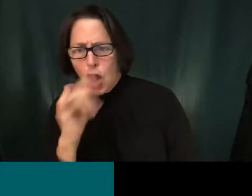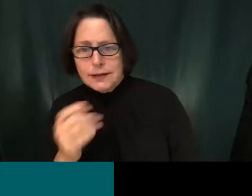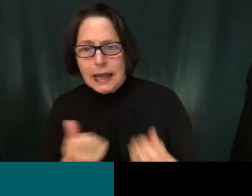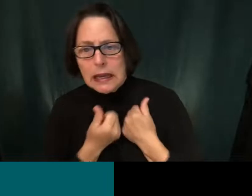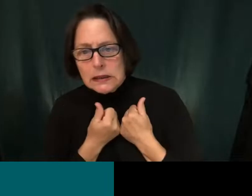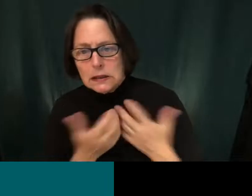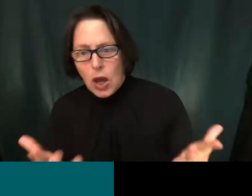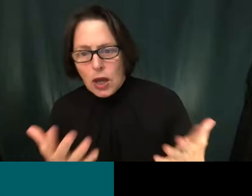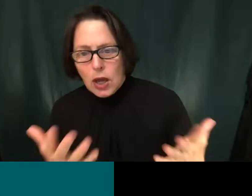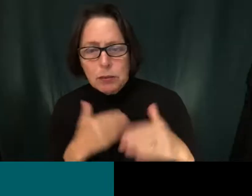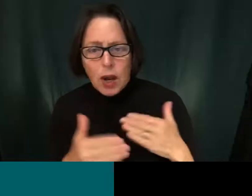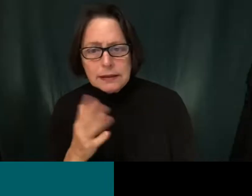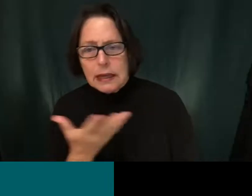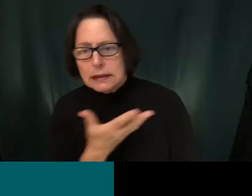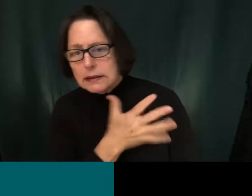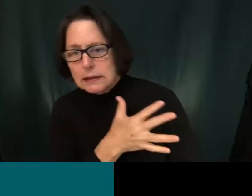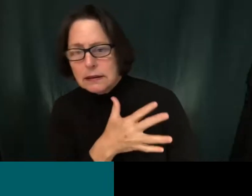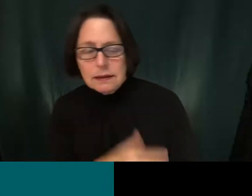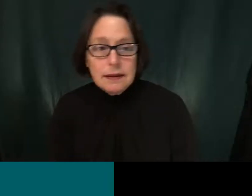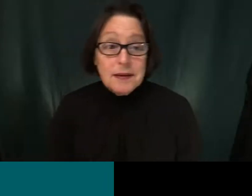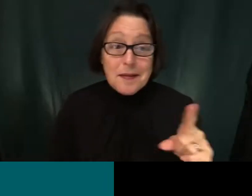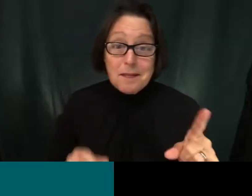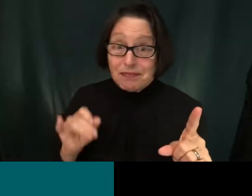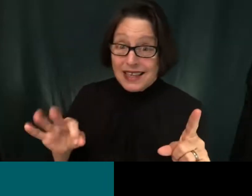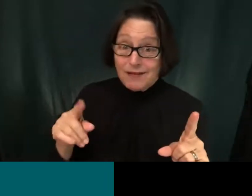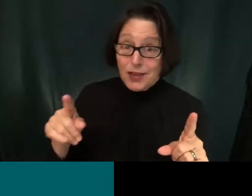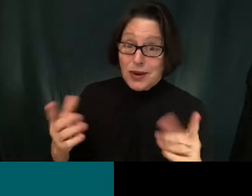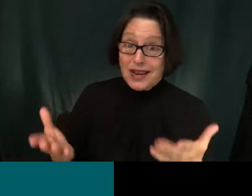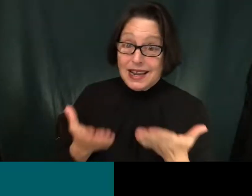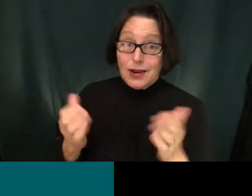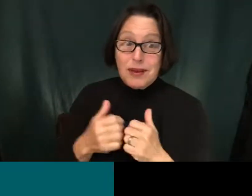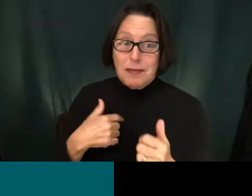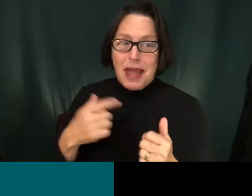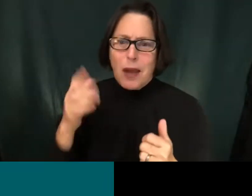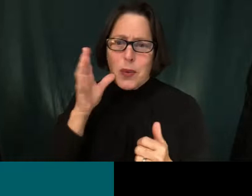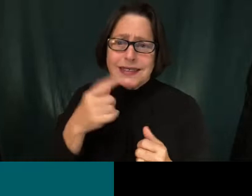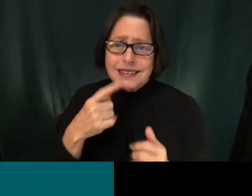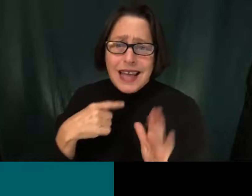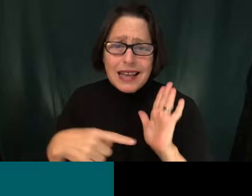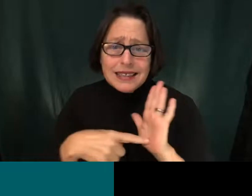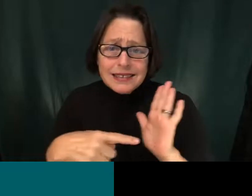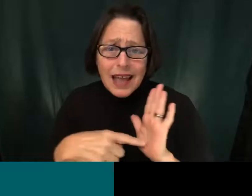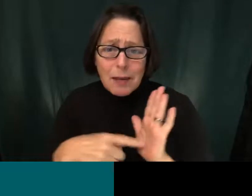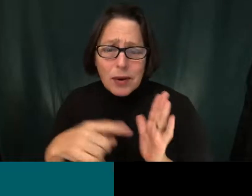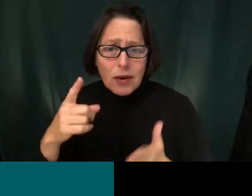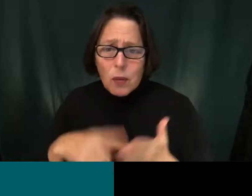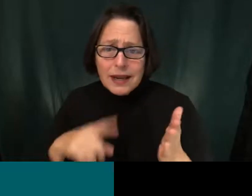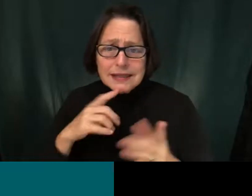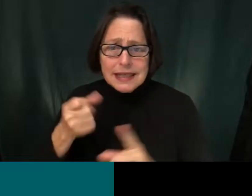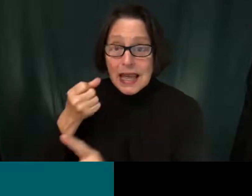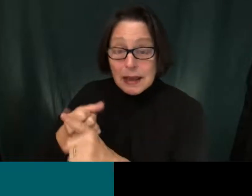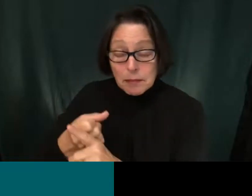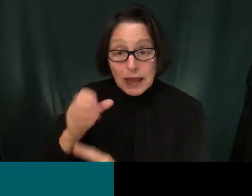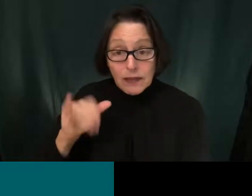process? So if you were here live with me, I'd say, give me what's one example of that or the impact that that